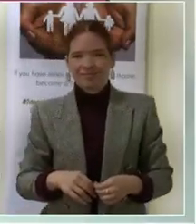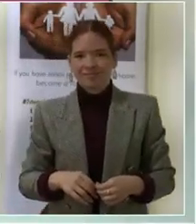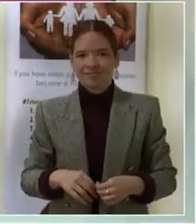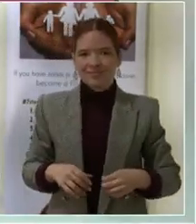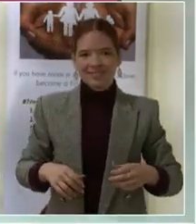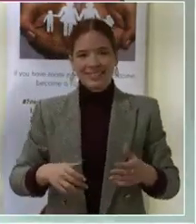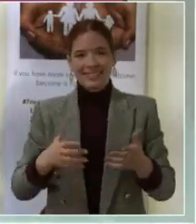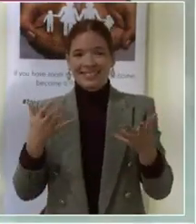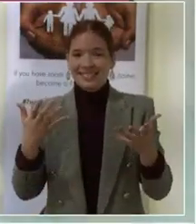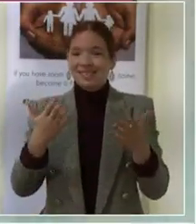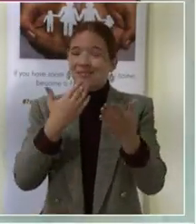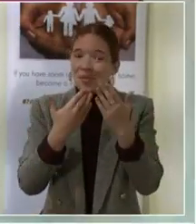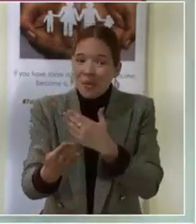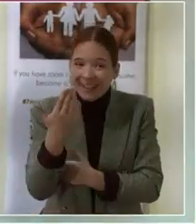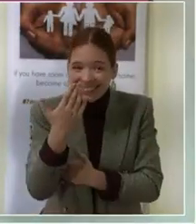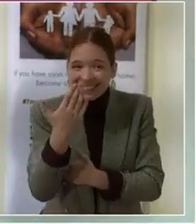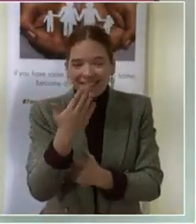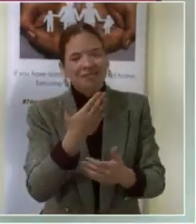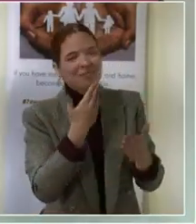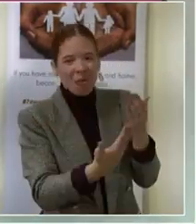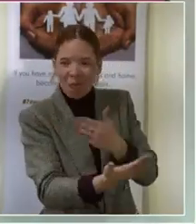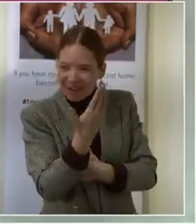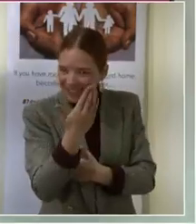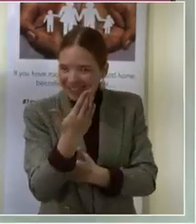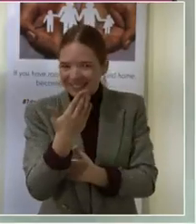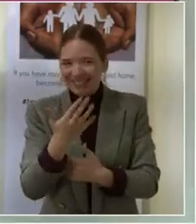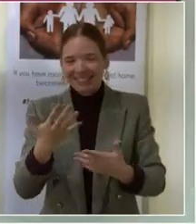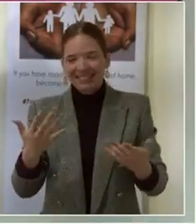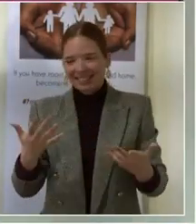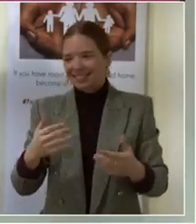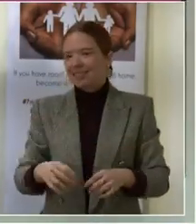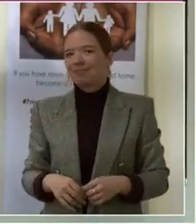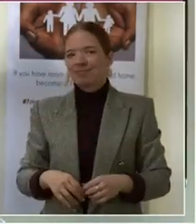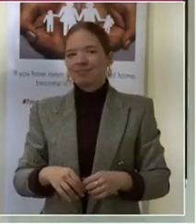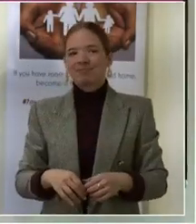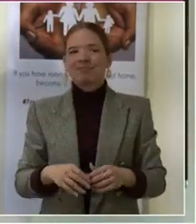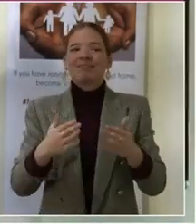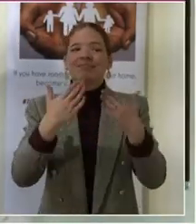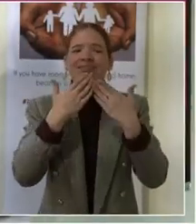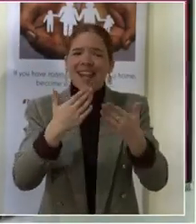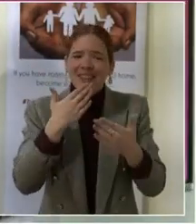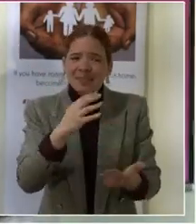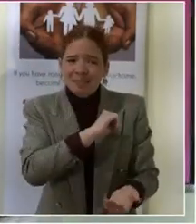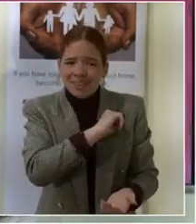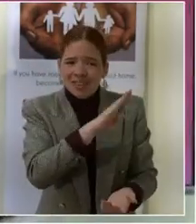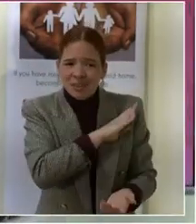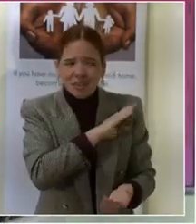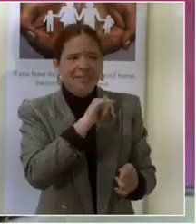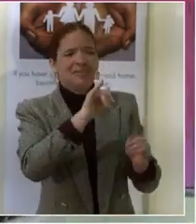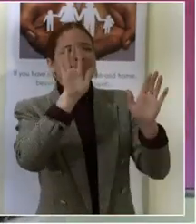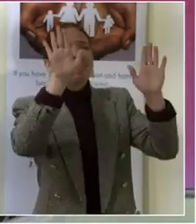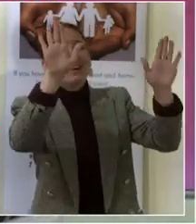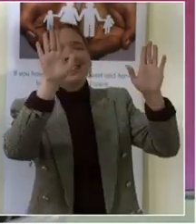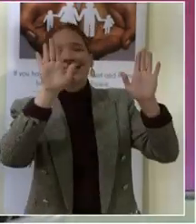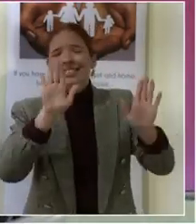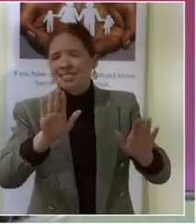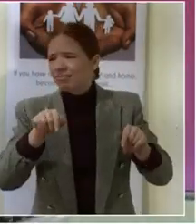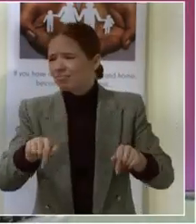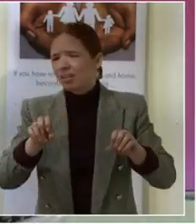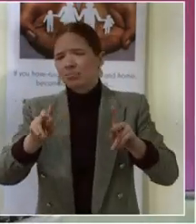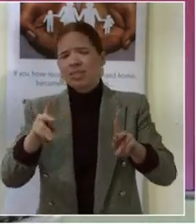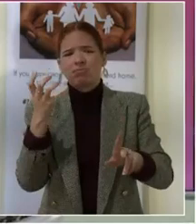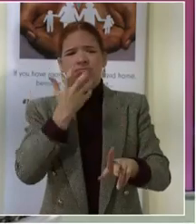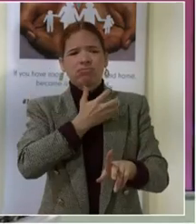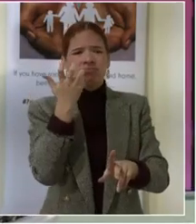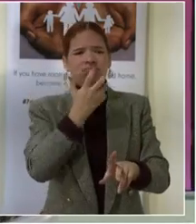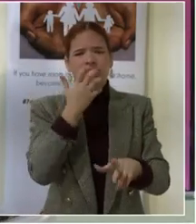Good morning. I want to thank the mayor for this amazing opportunity. I am so honored